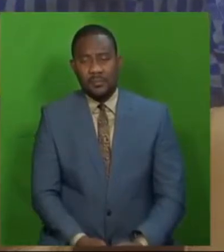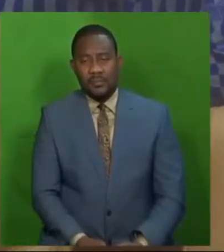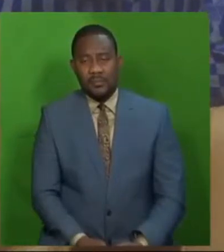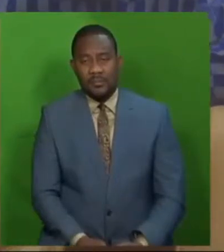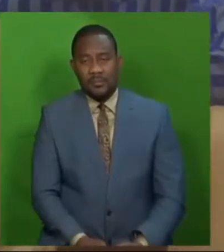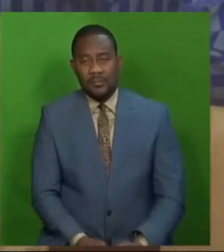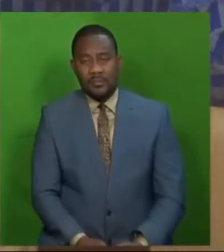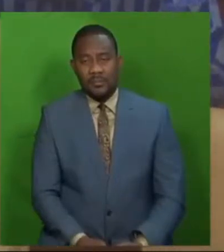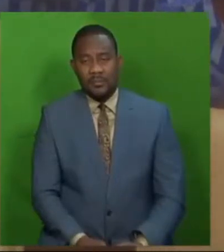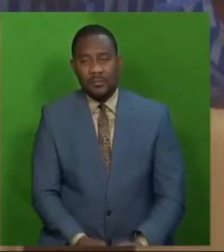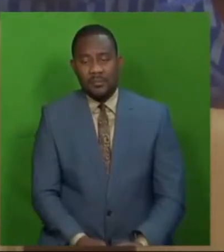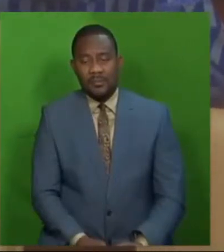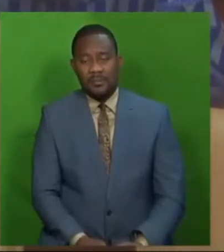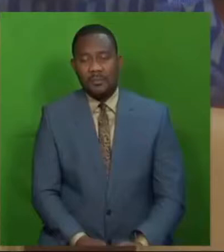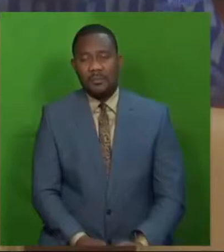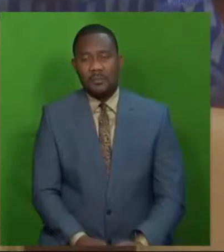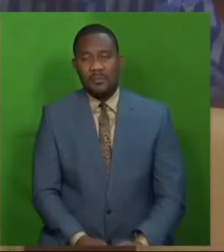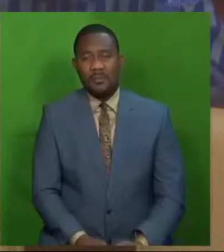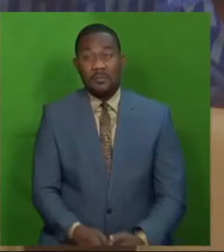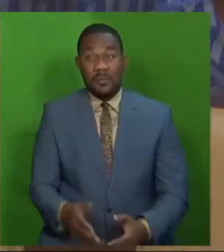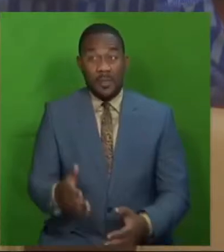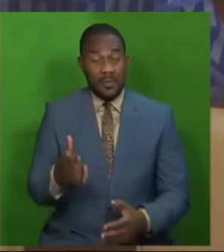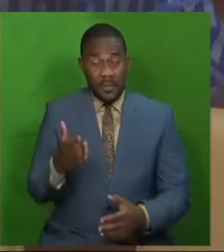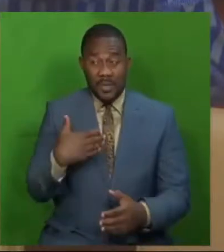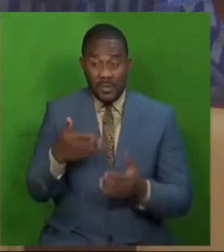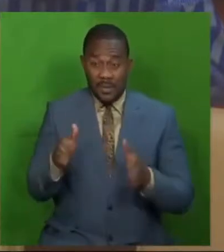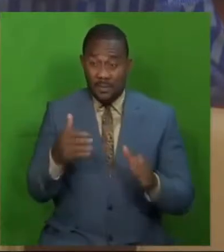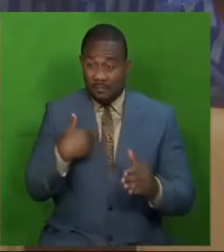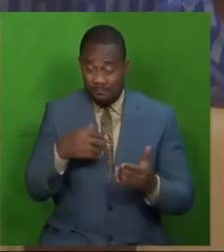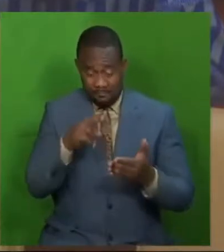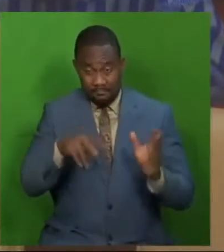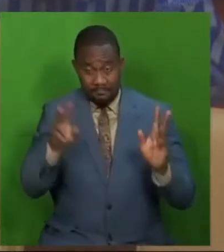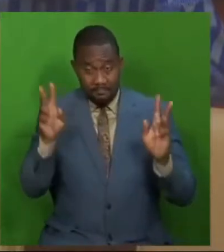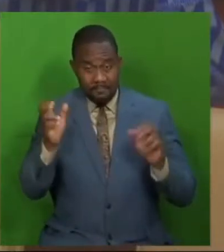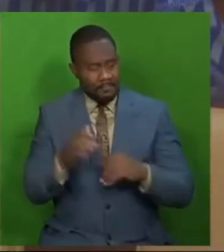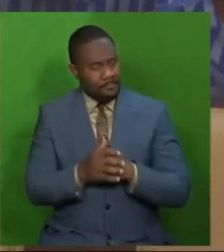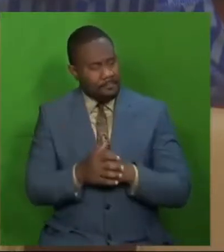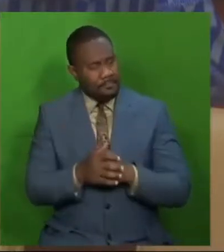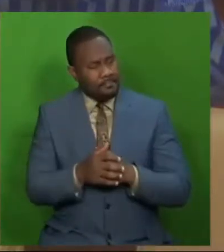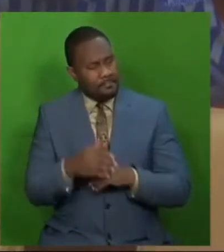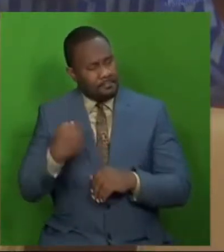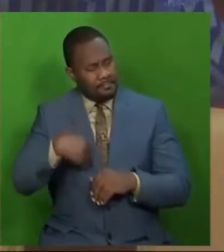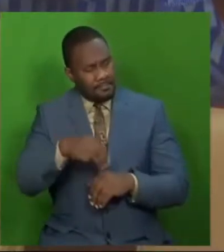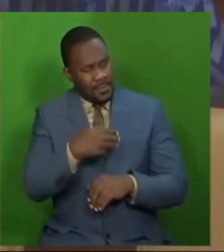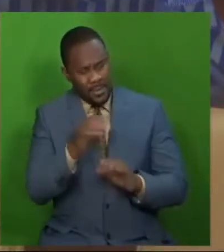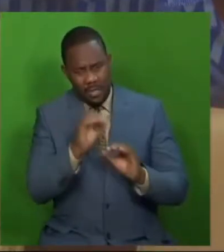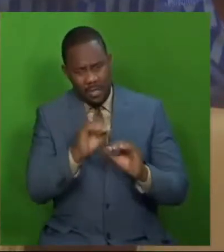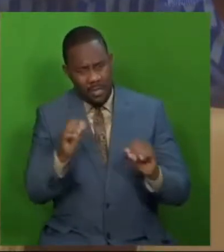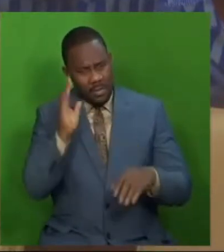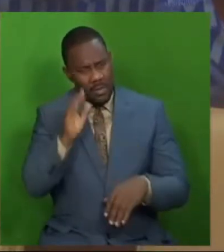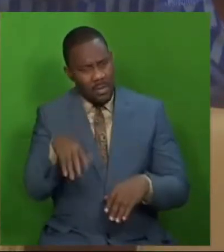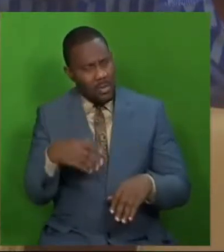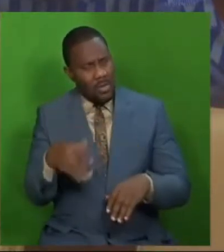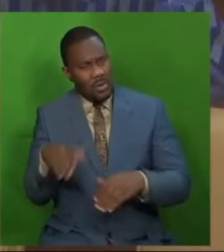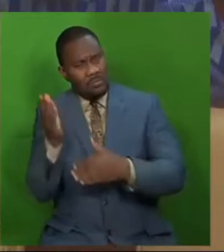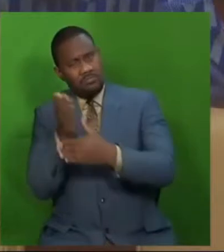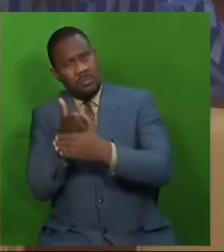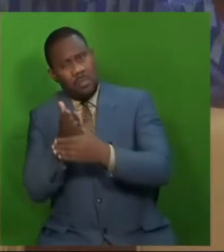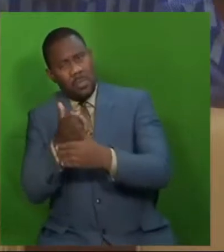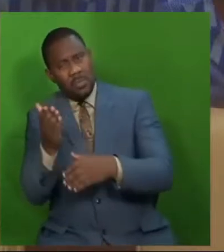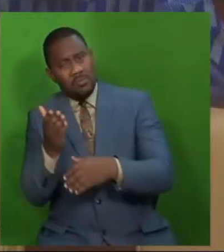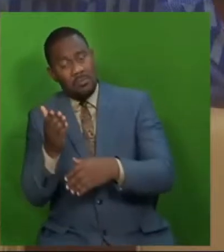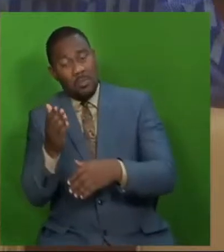It says, no member, with your permission, I read. No member shall interrupt any other member